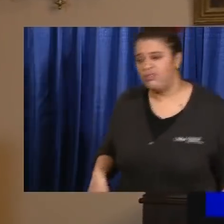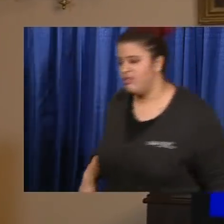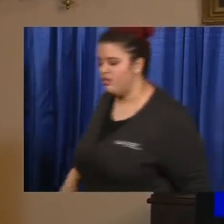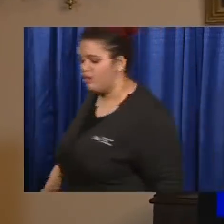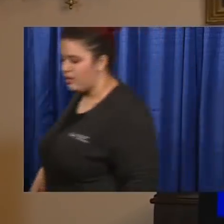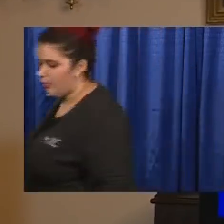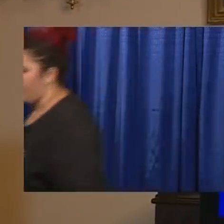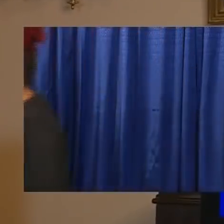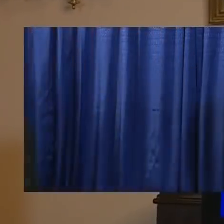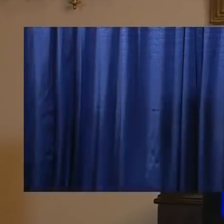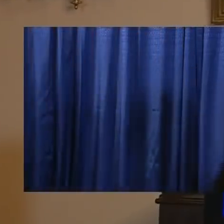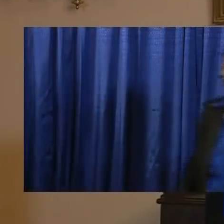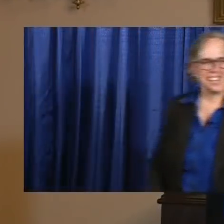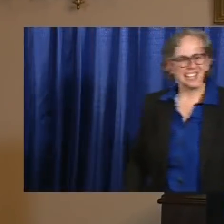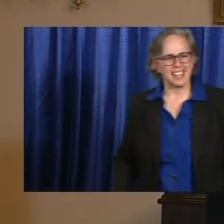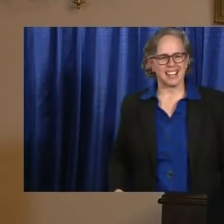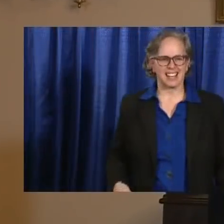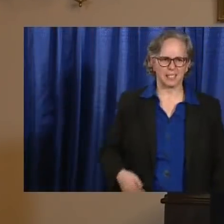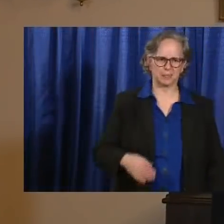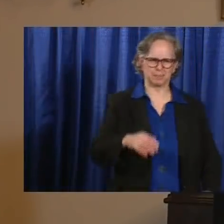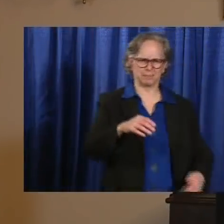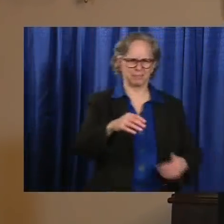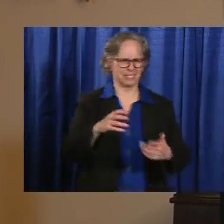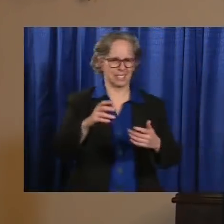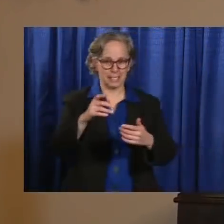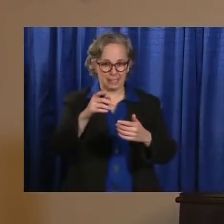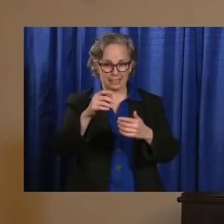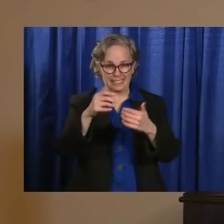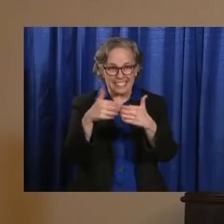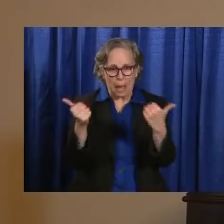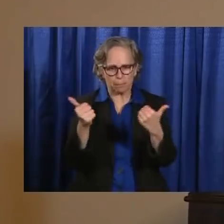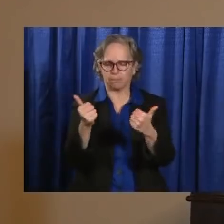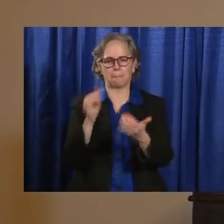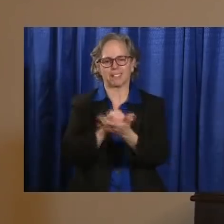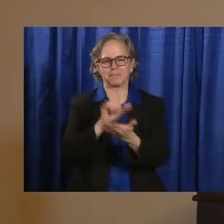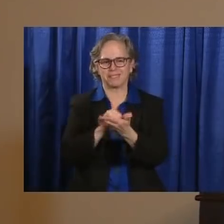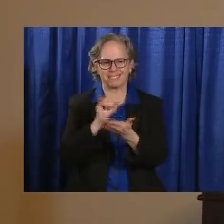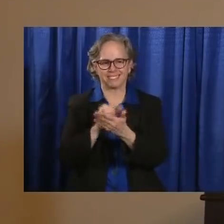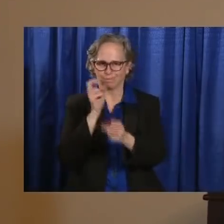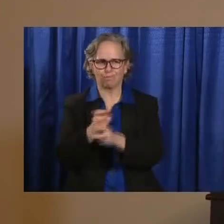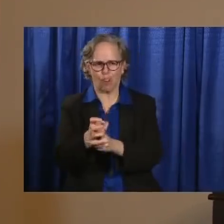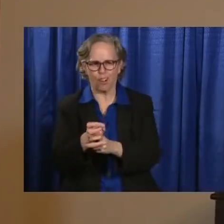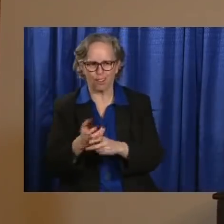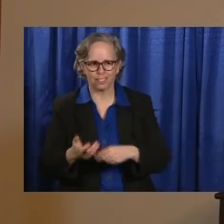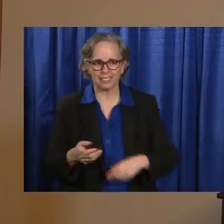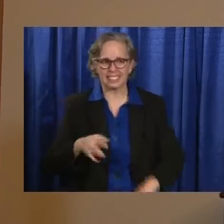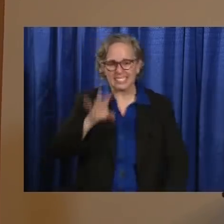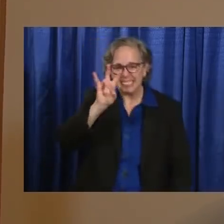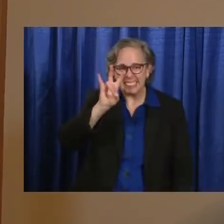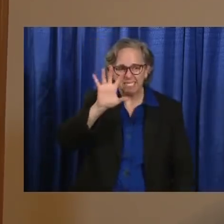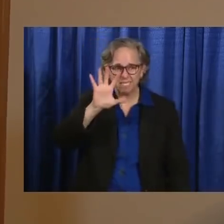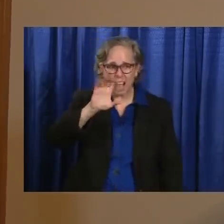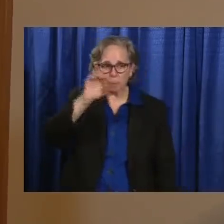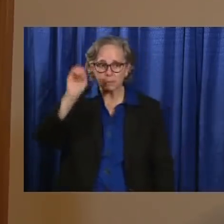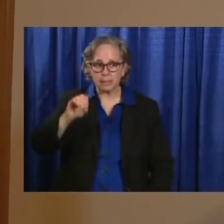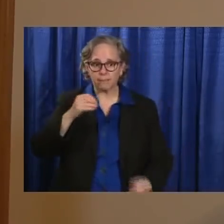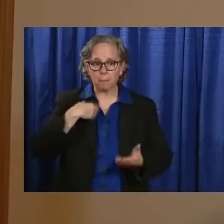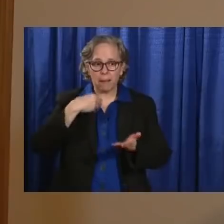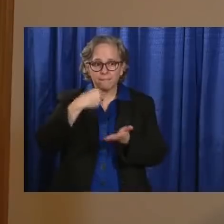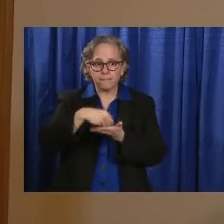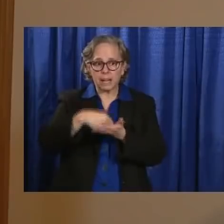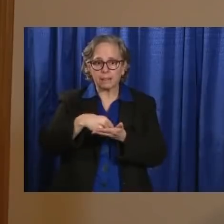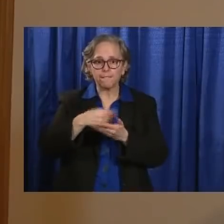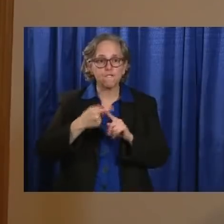It's really hard to divorce those because we work, we're funded, 75% of my funding actually comes from the feds.